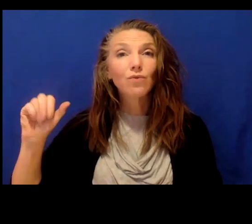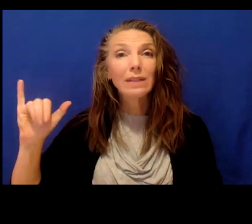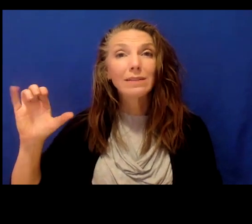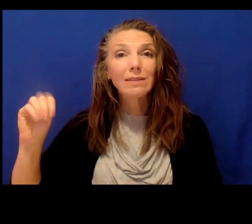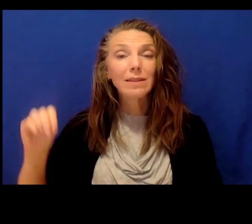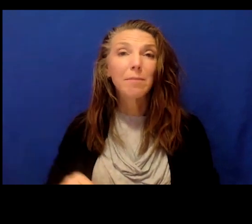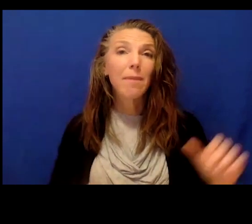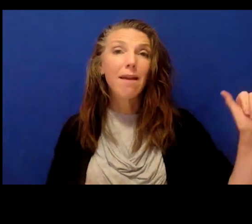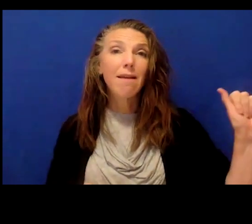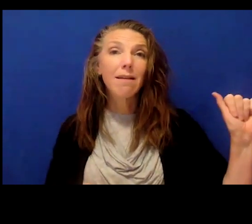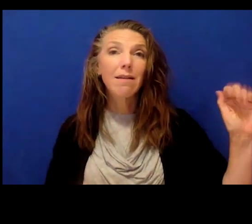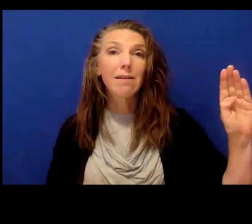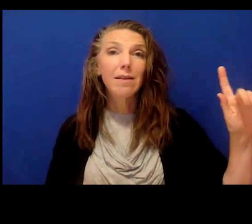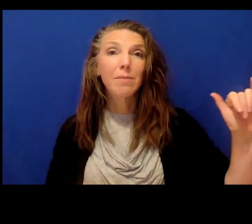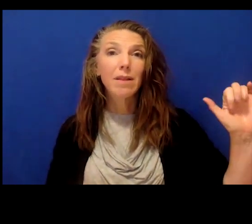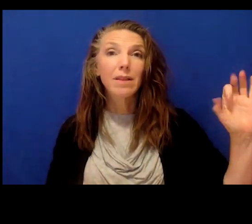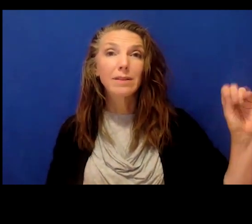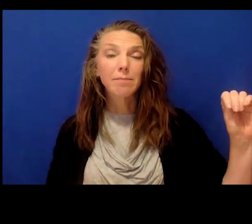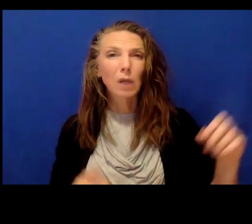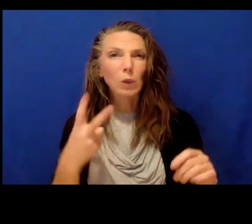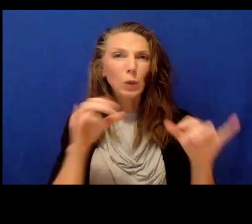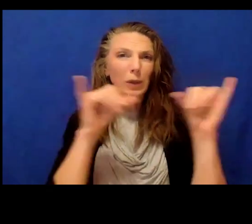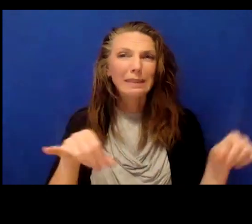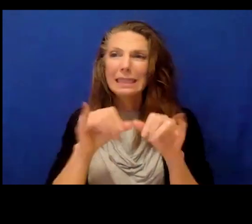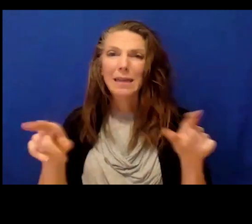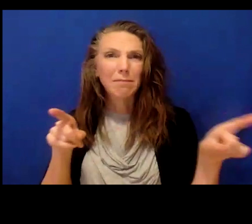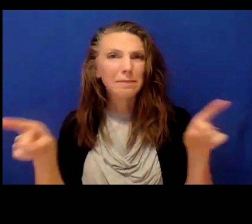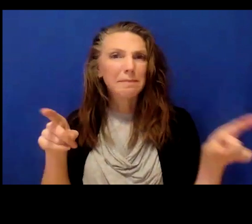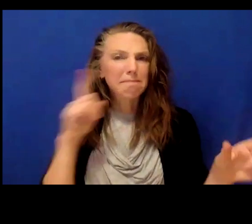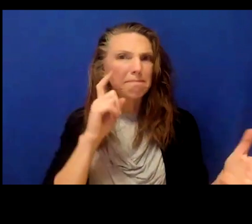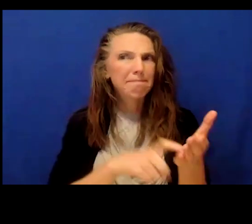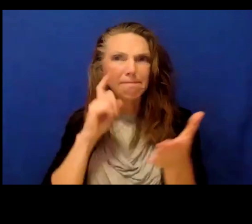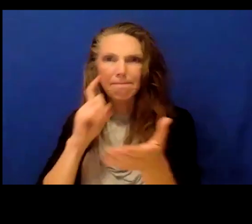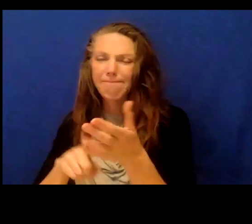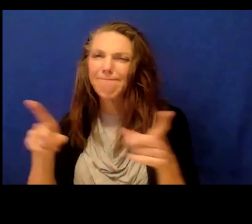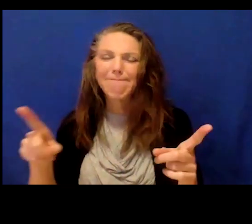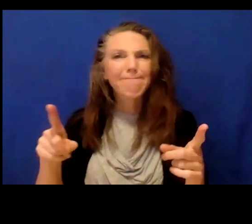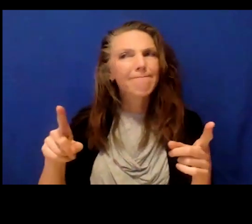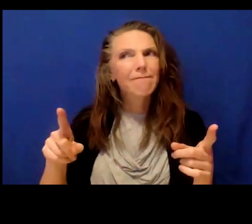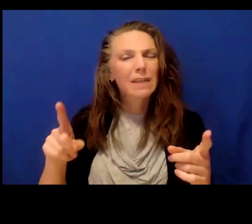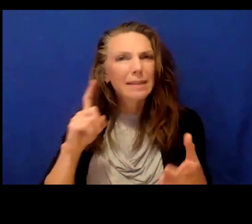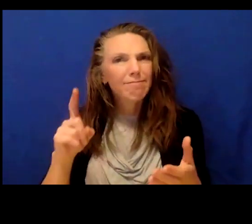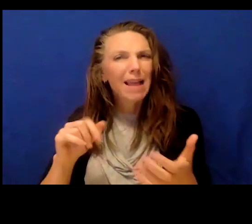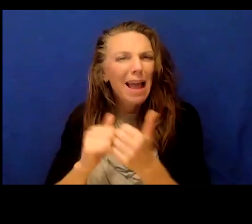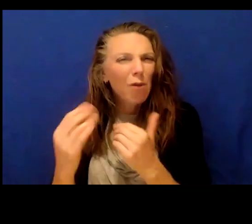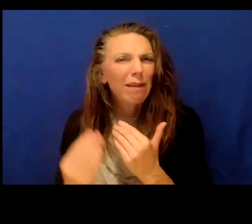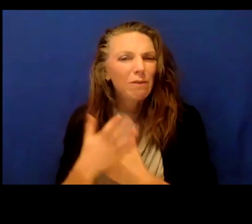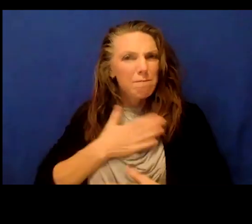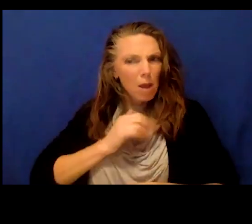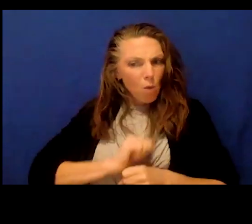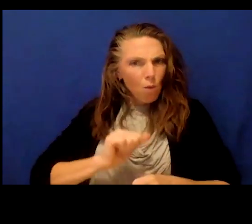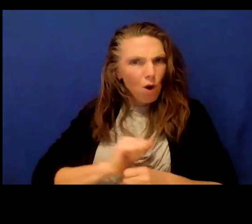ableism are two systems that I am always aware of and thinking about how they're influencing the things that